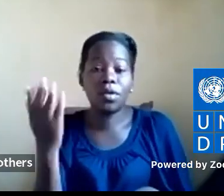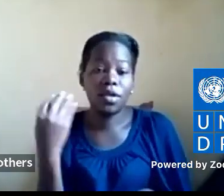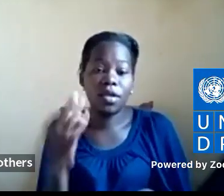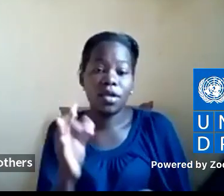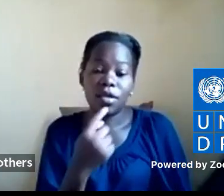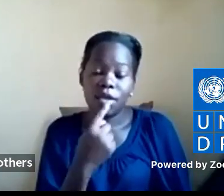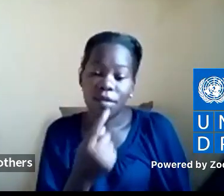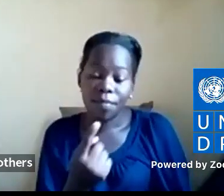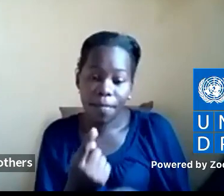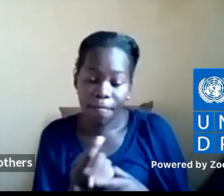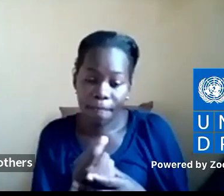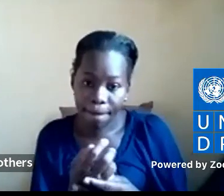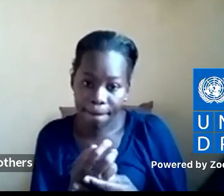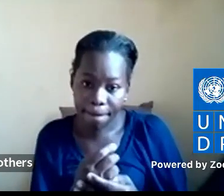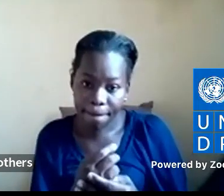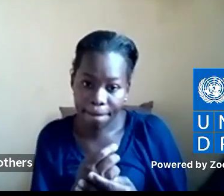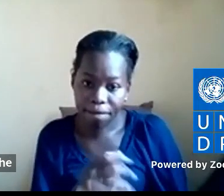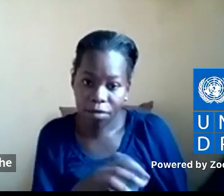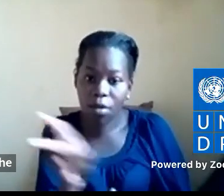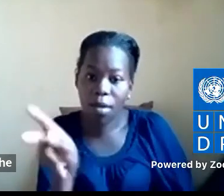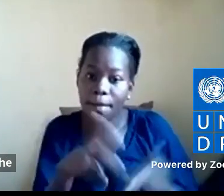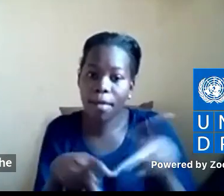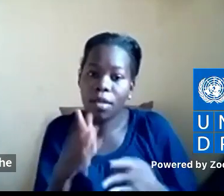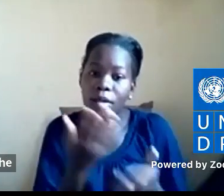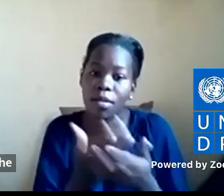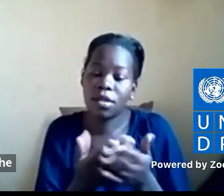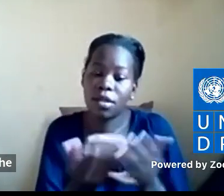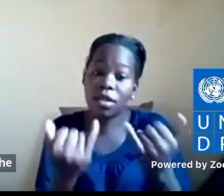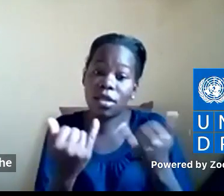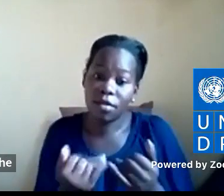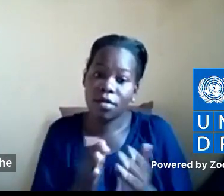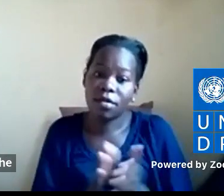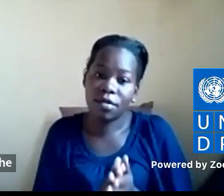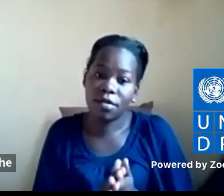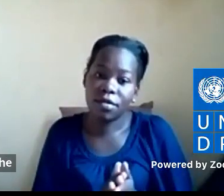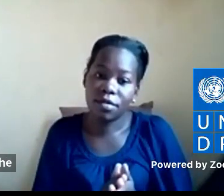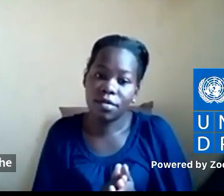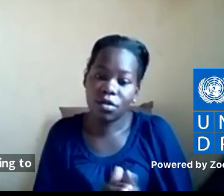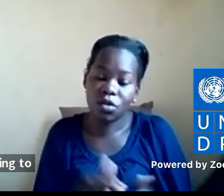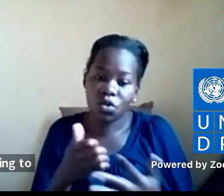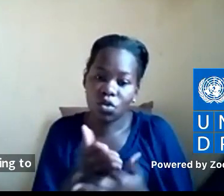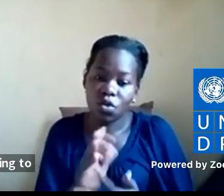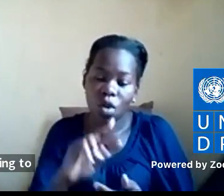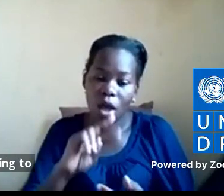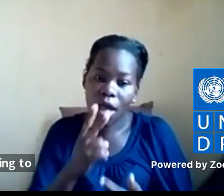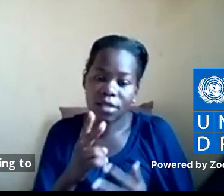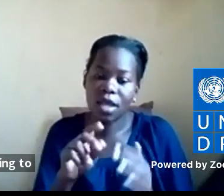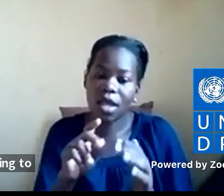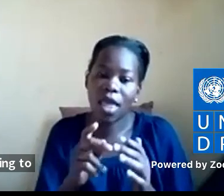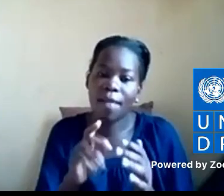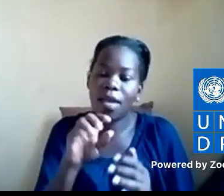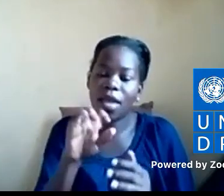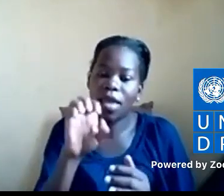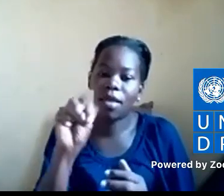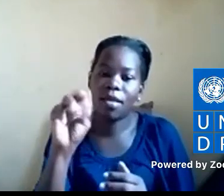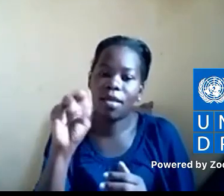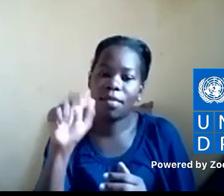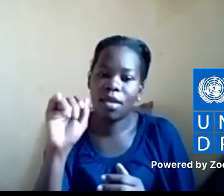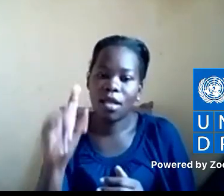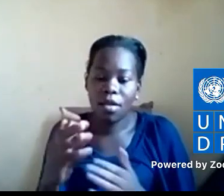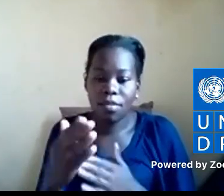participants, please do let us know by responding to the email that we sent you, where we had initially planned to only